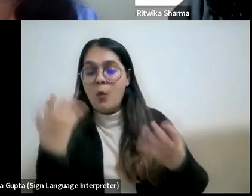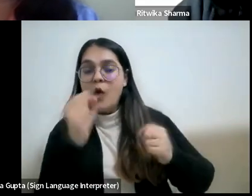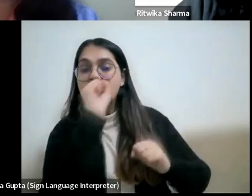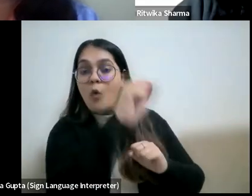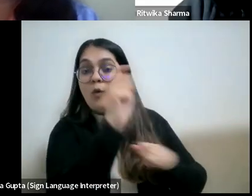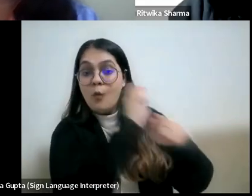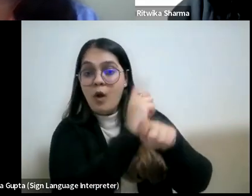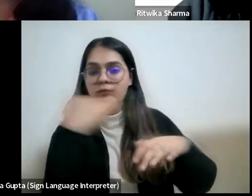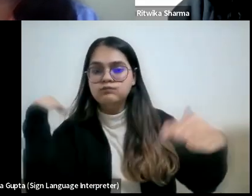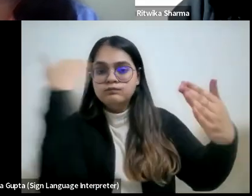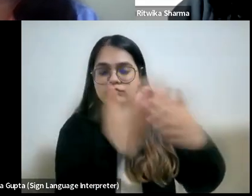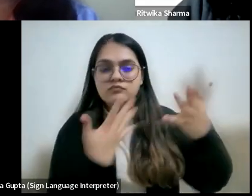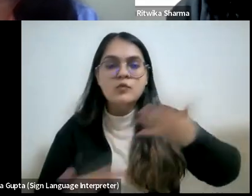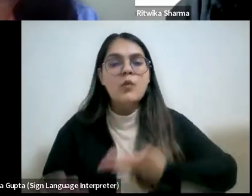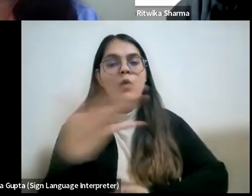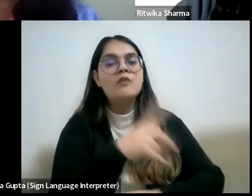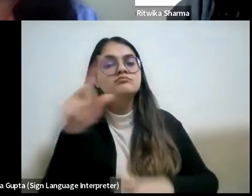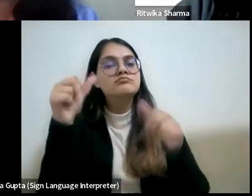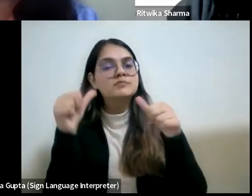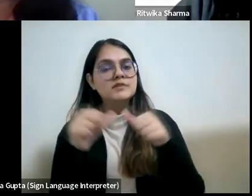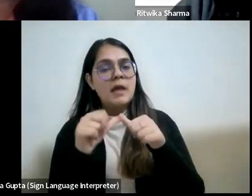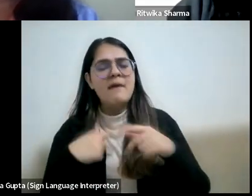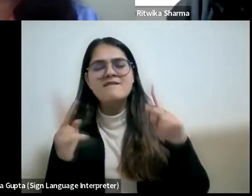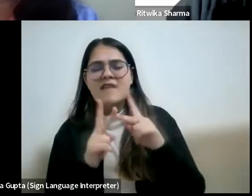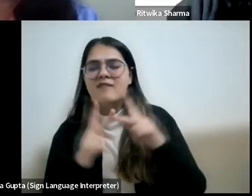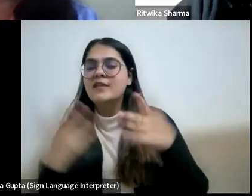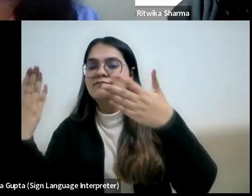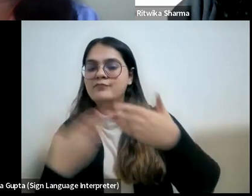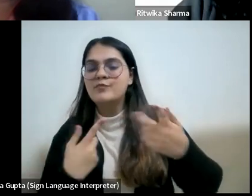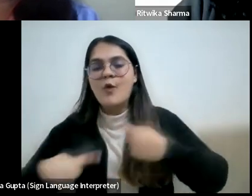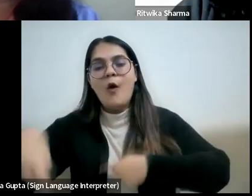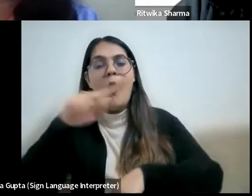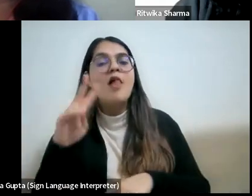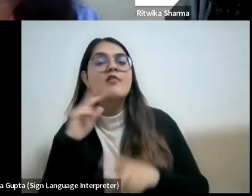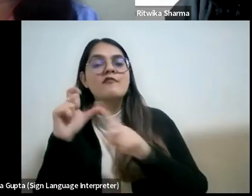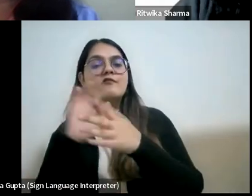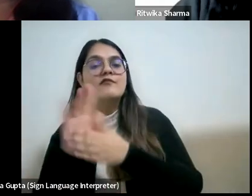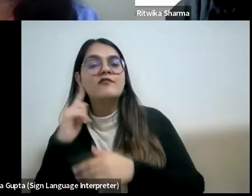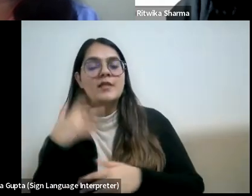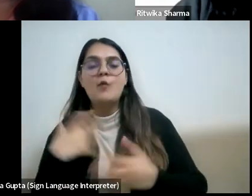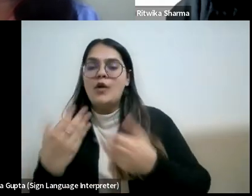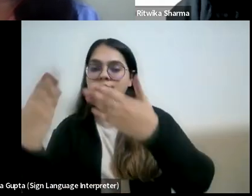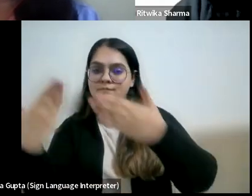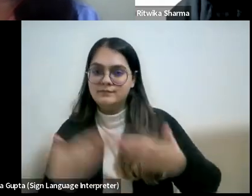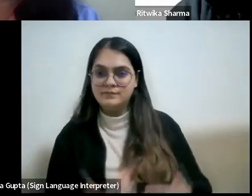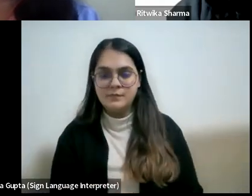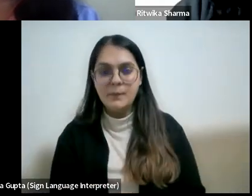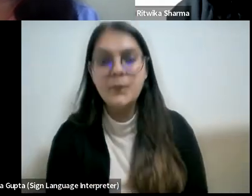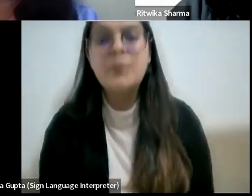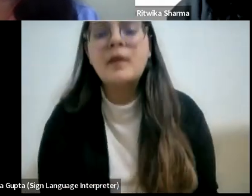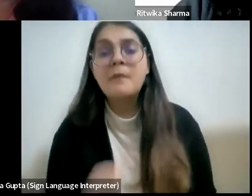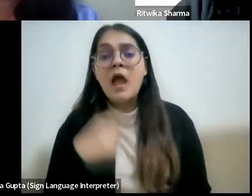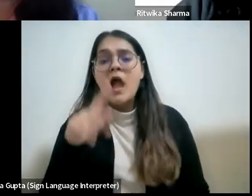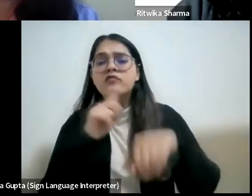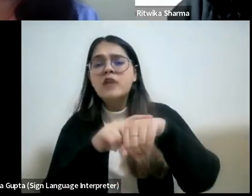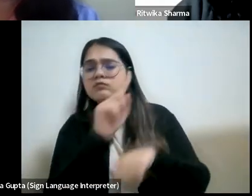work on and around the CAA, and a very warm welcome to you from all of us at Vidhi. Given that we have around 45 minutes